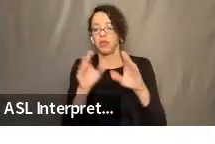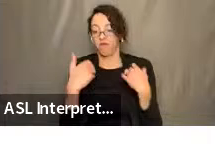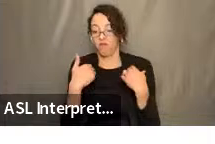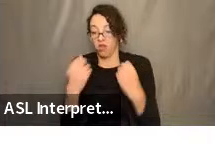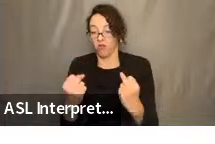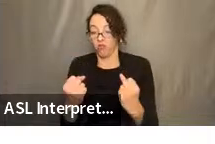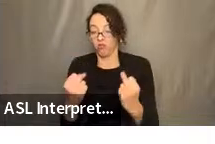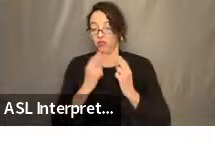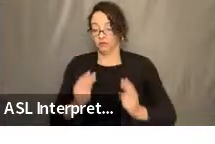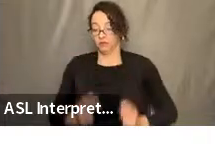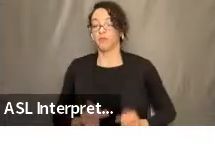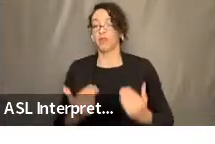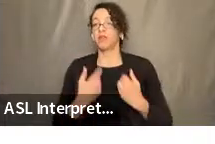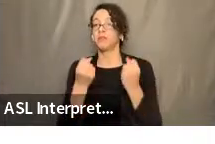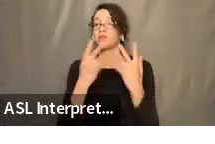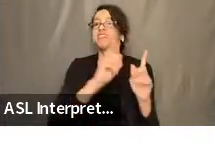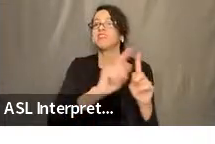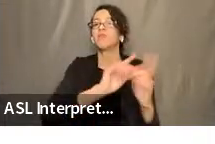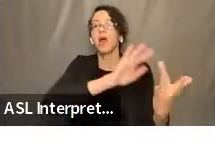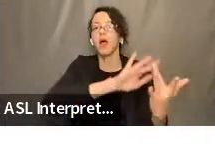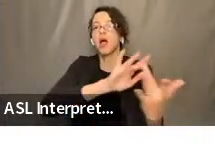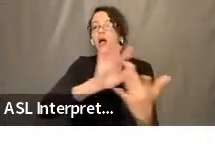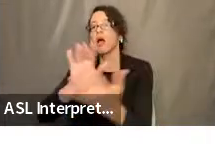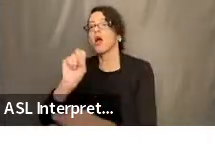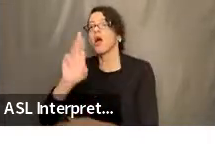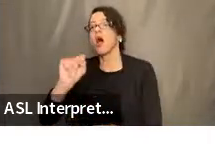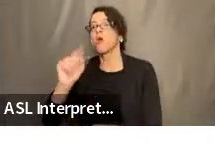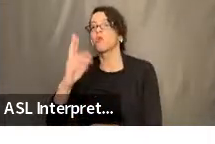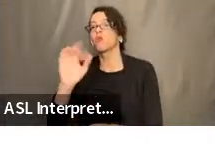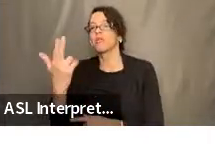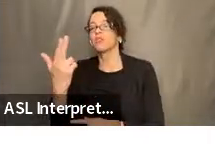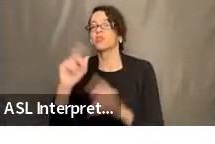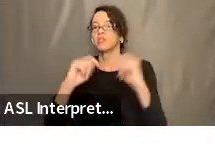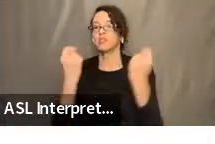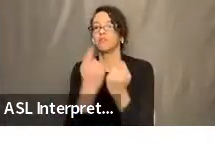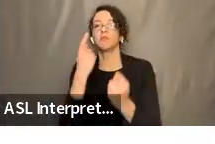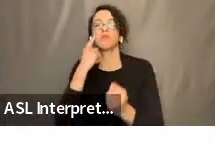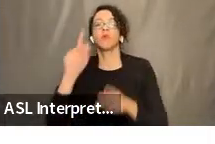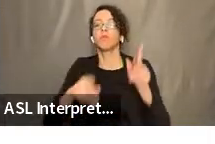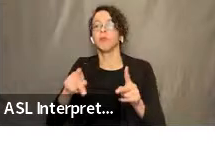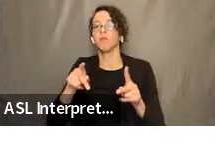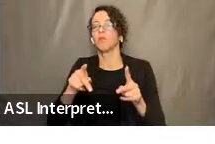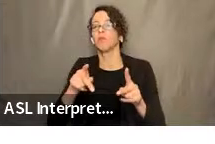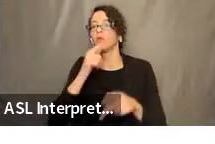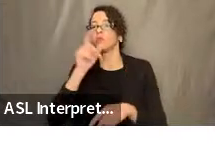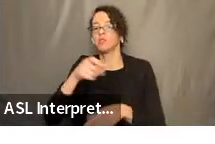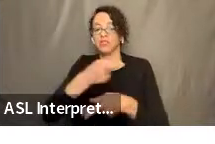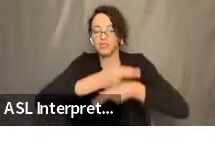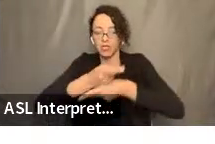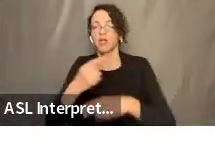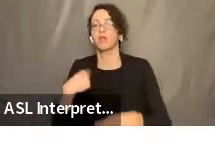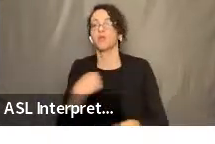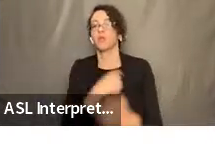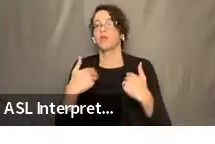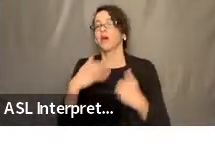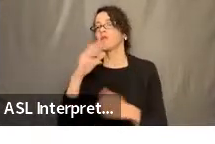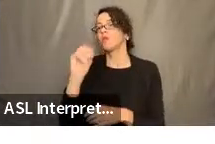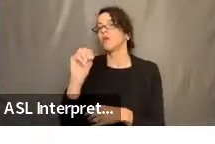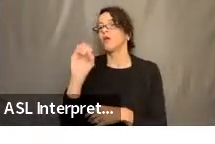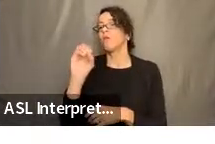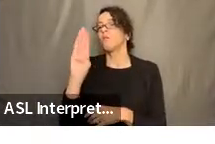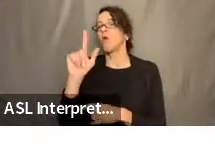for individuals in need of care. We have mobile crisis teams for urgent response and